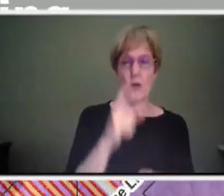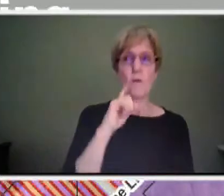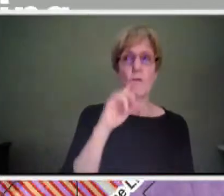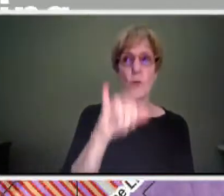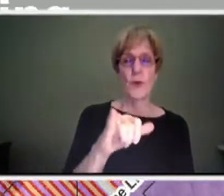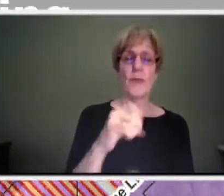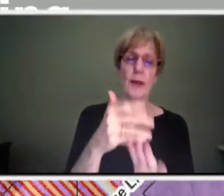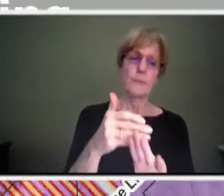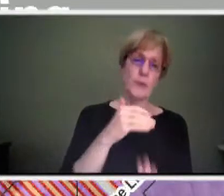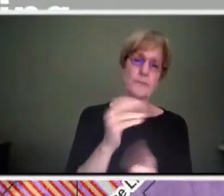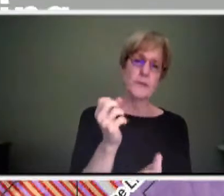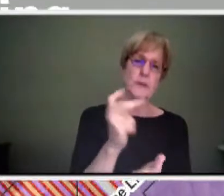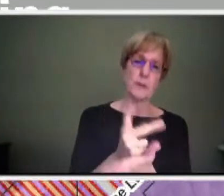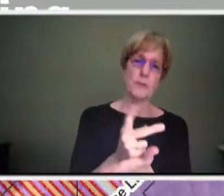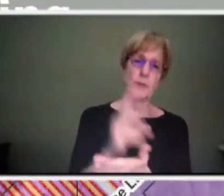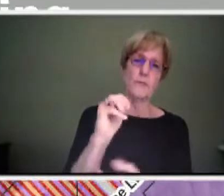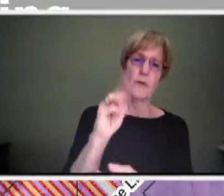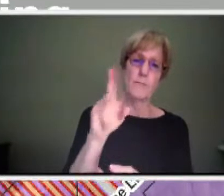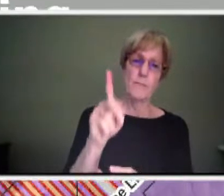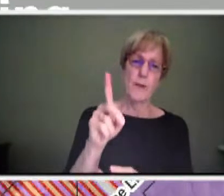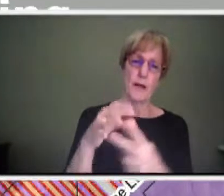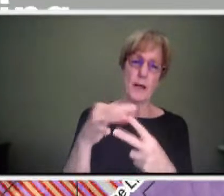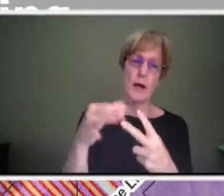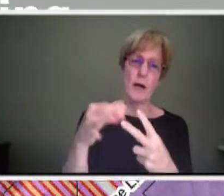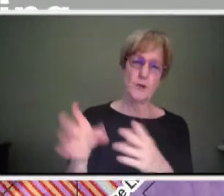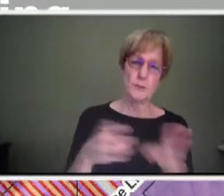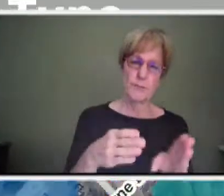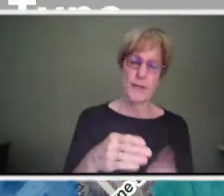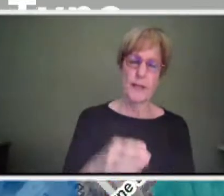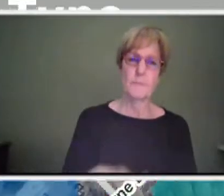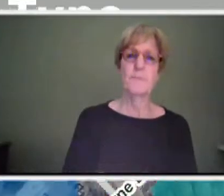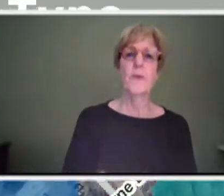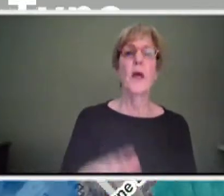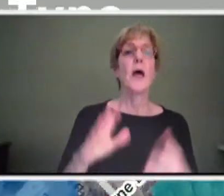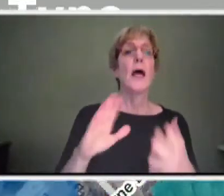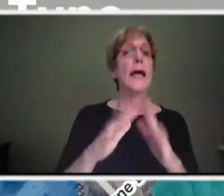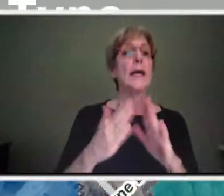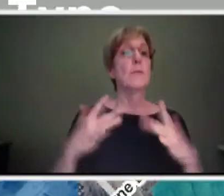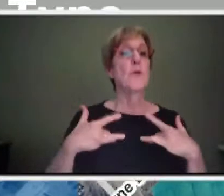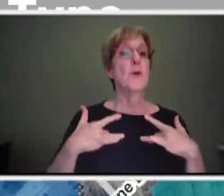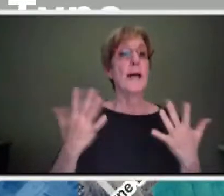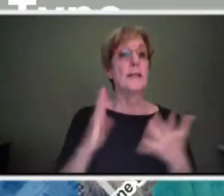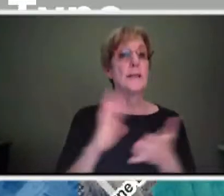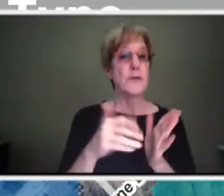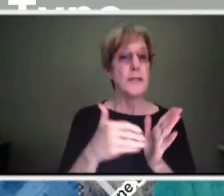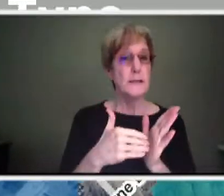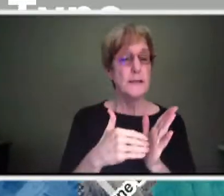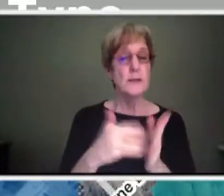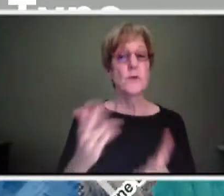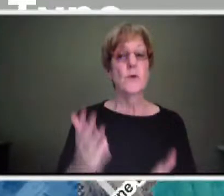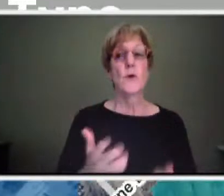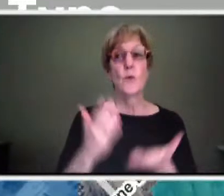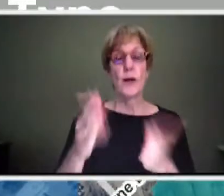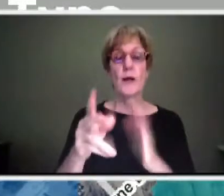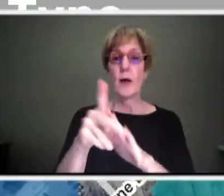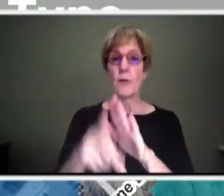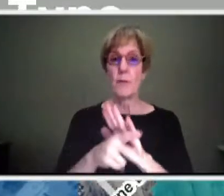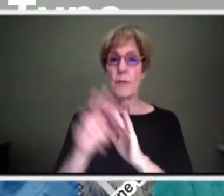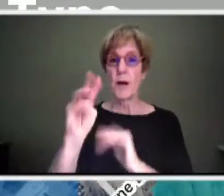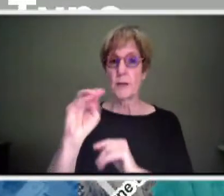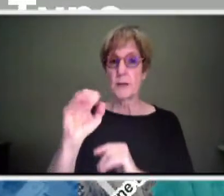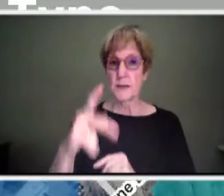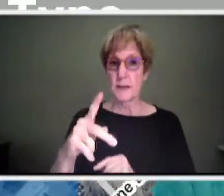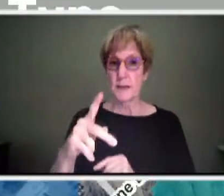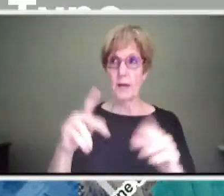previously approved MUD optional plan. It's a community activity center recommended on the policy map. It does say